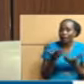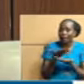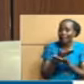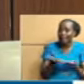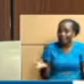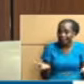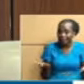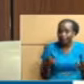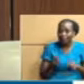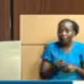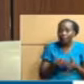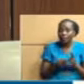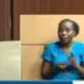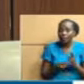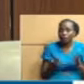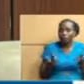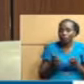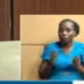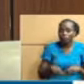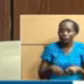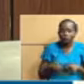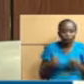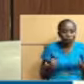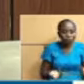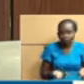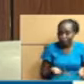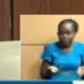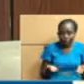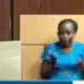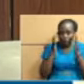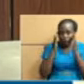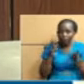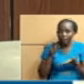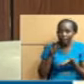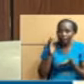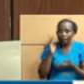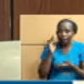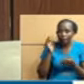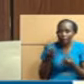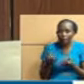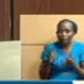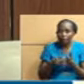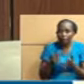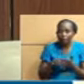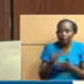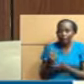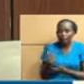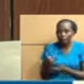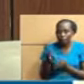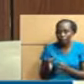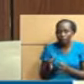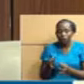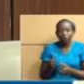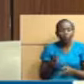is the other dirty bins and all that we saw. And that whoever thought were